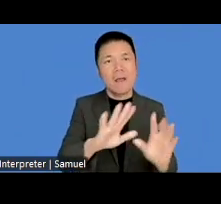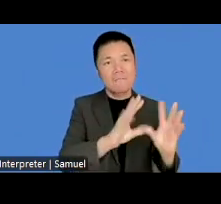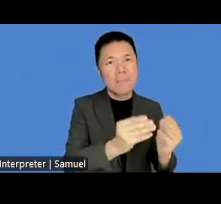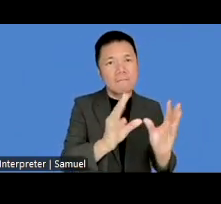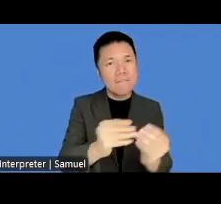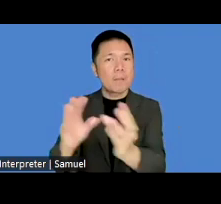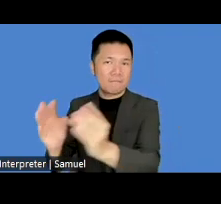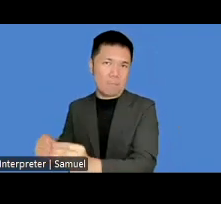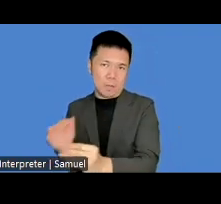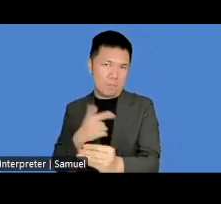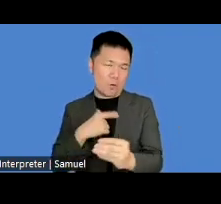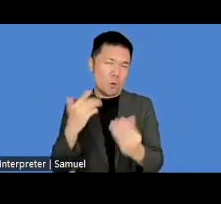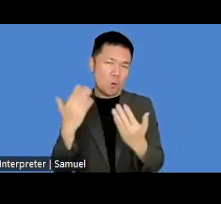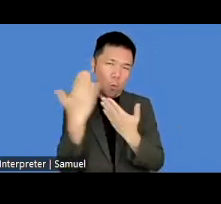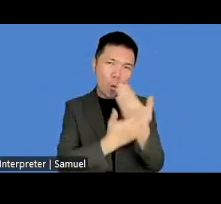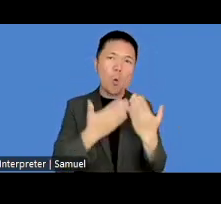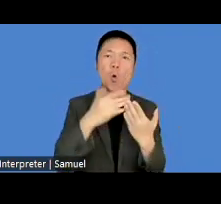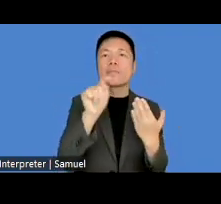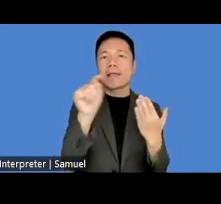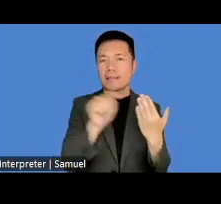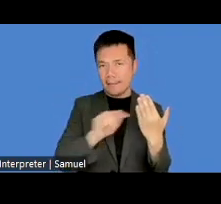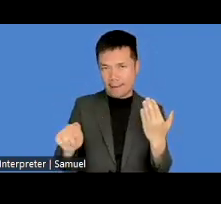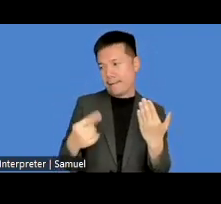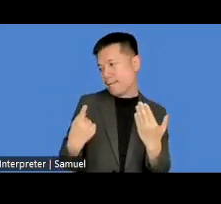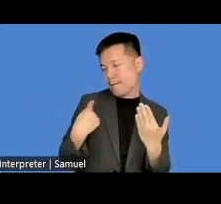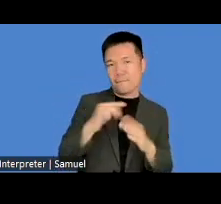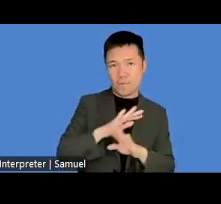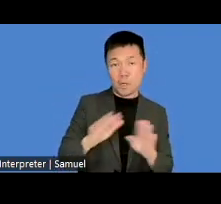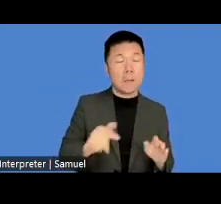to pinpoint who lives where, what they need,